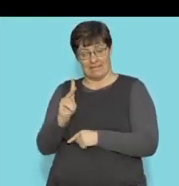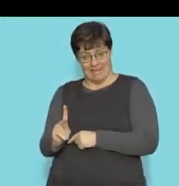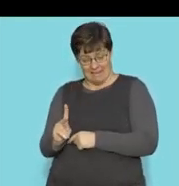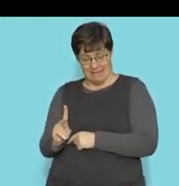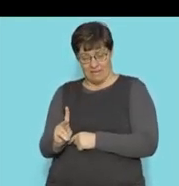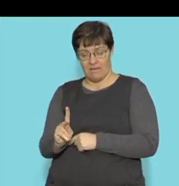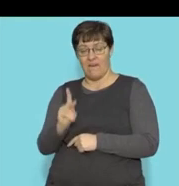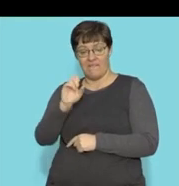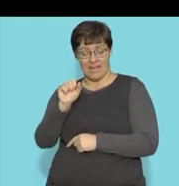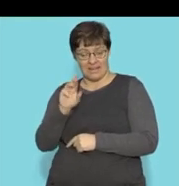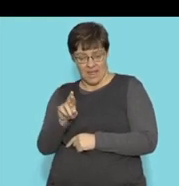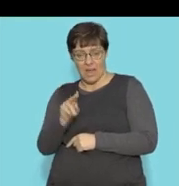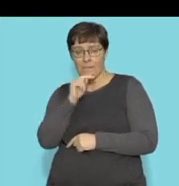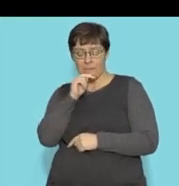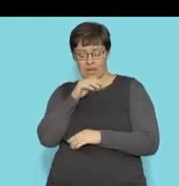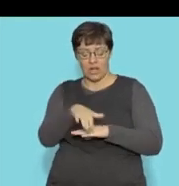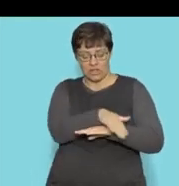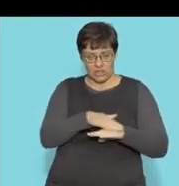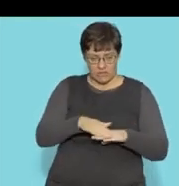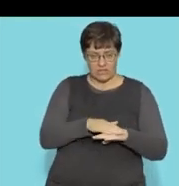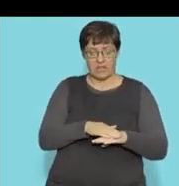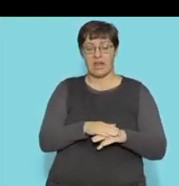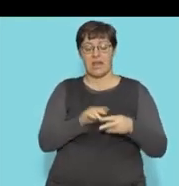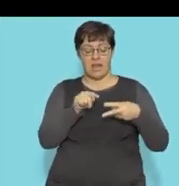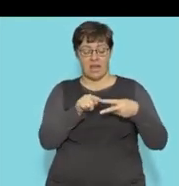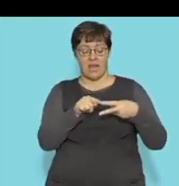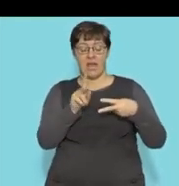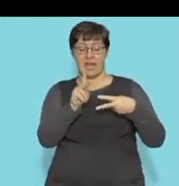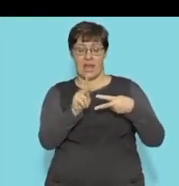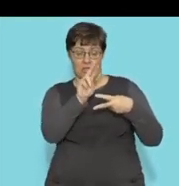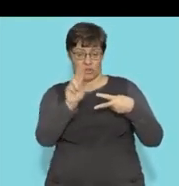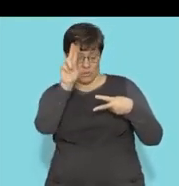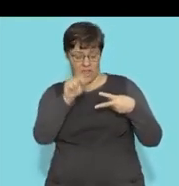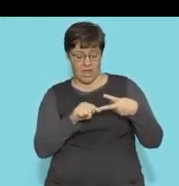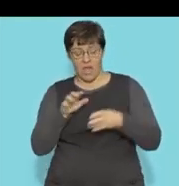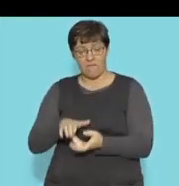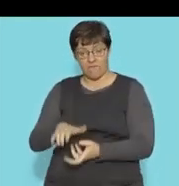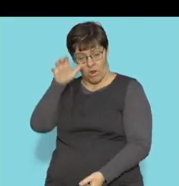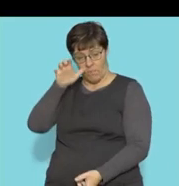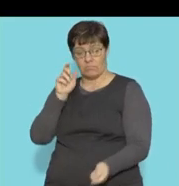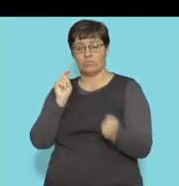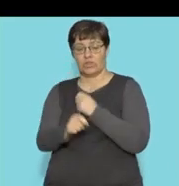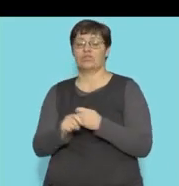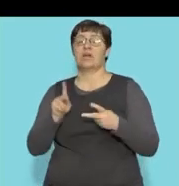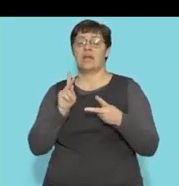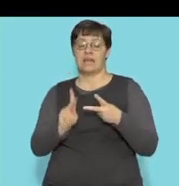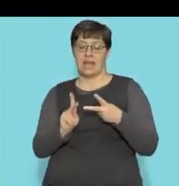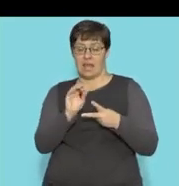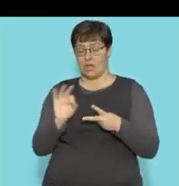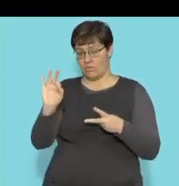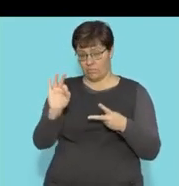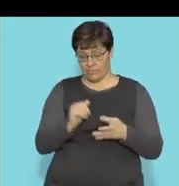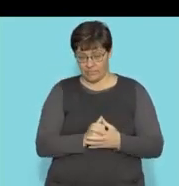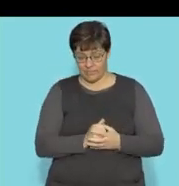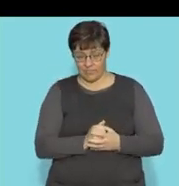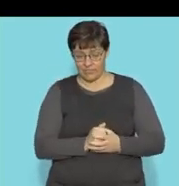then the surface area changes by K squared and the volume changes by K cubed. So also